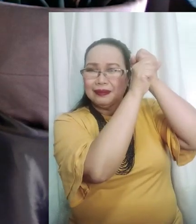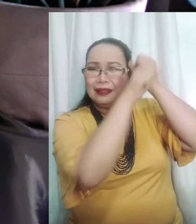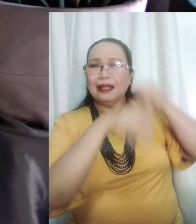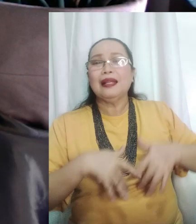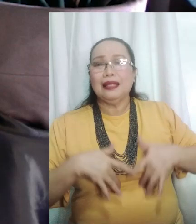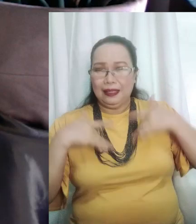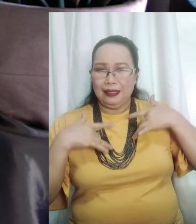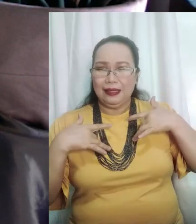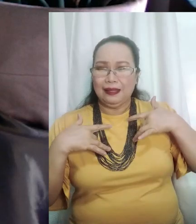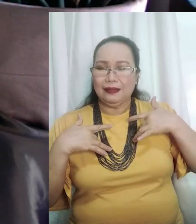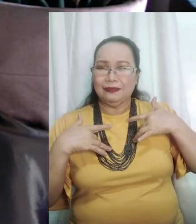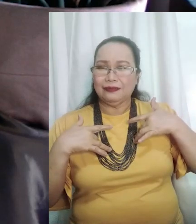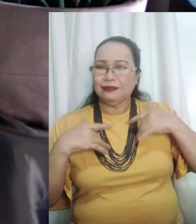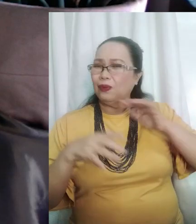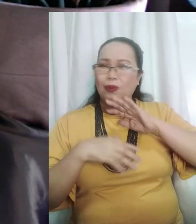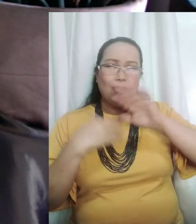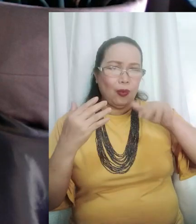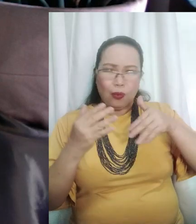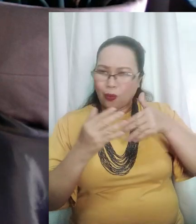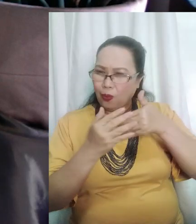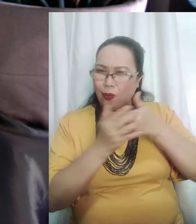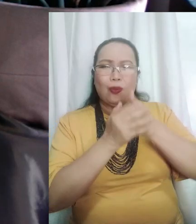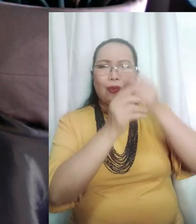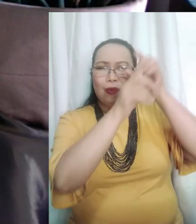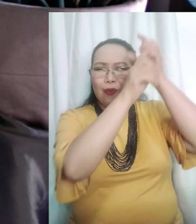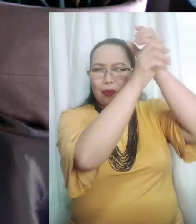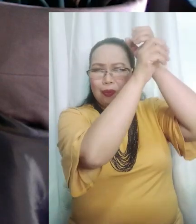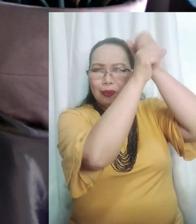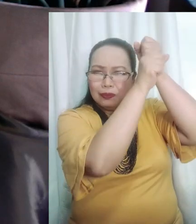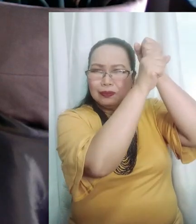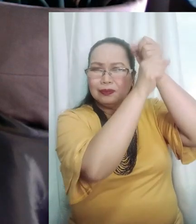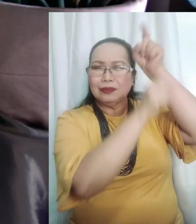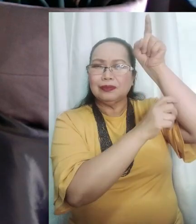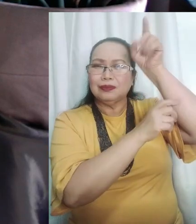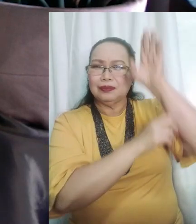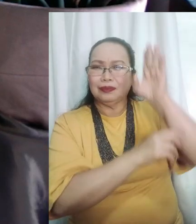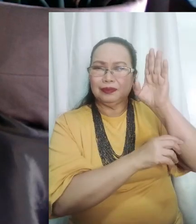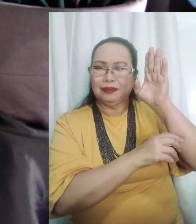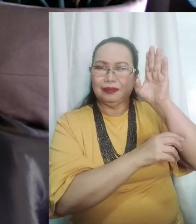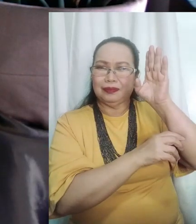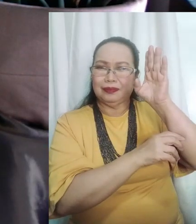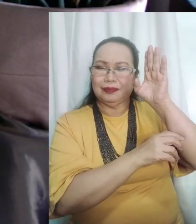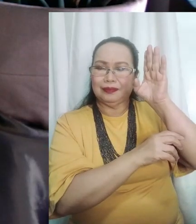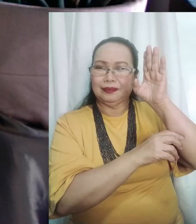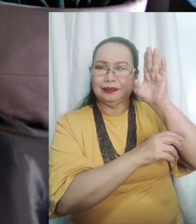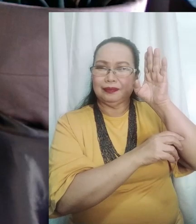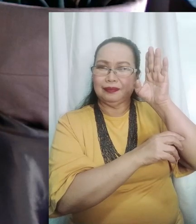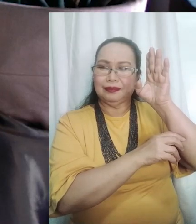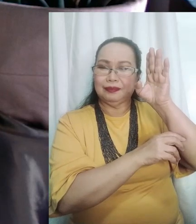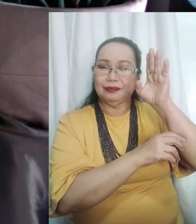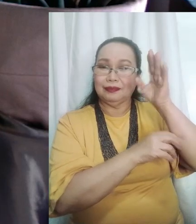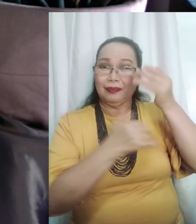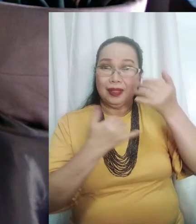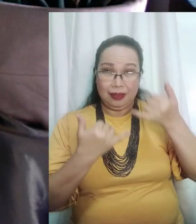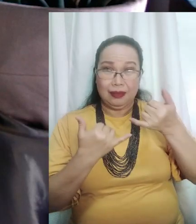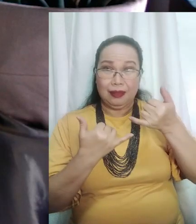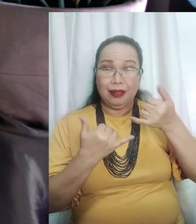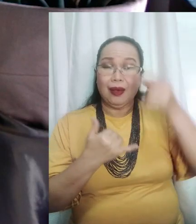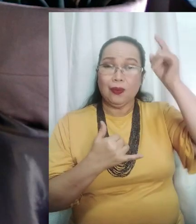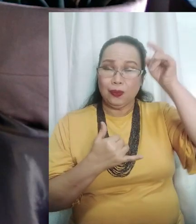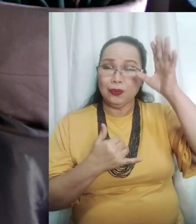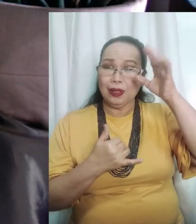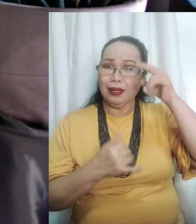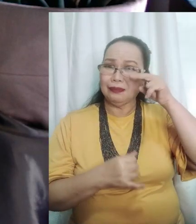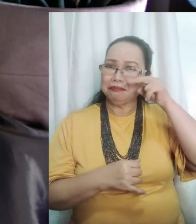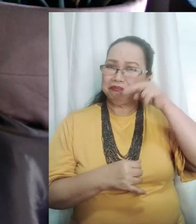life. To totally depend on God. Beloved, right now He's waiting.